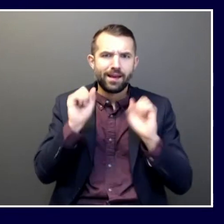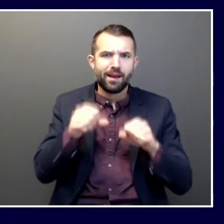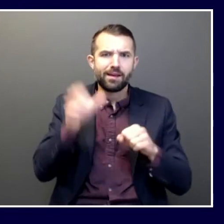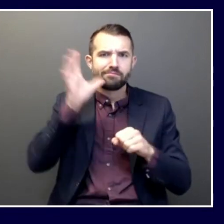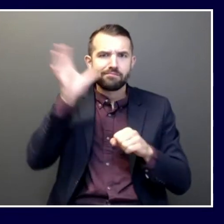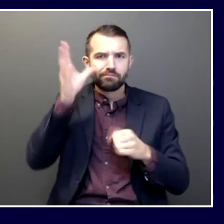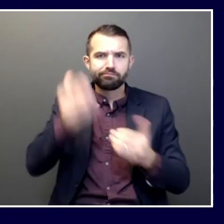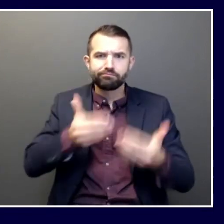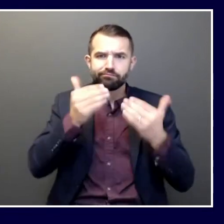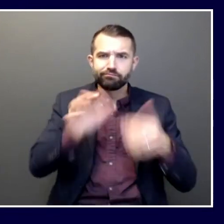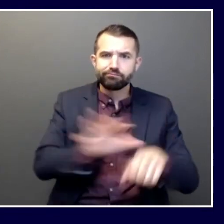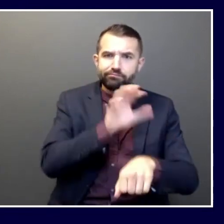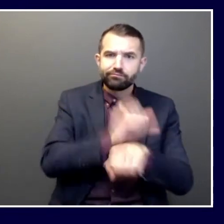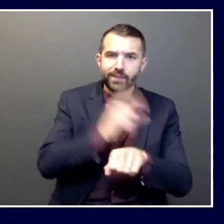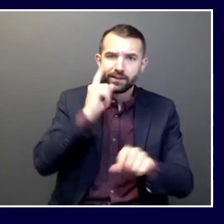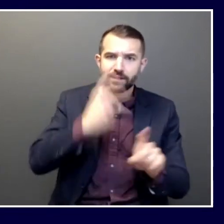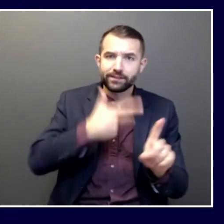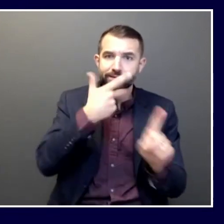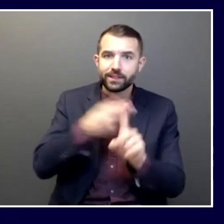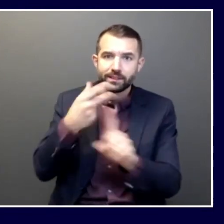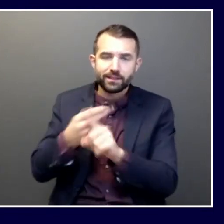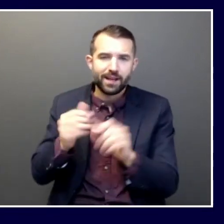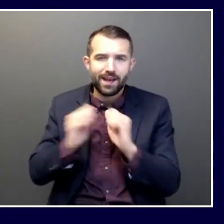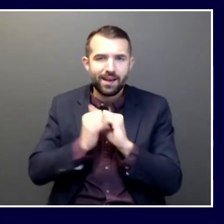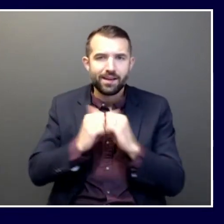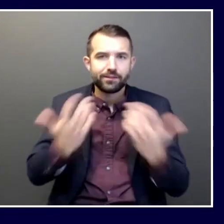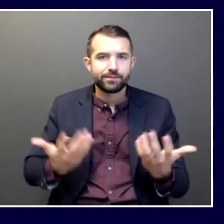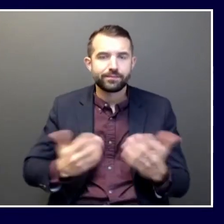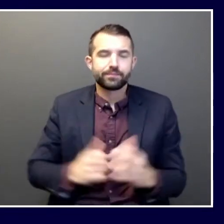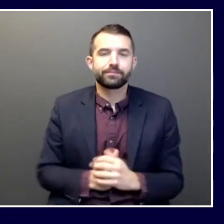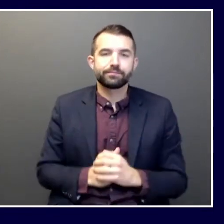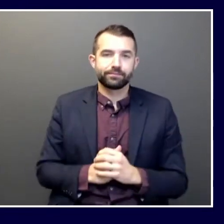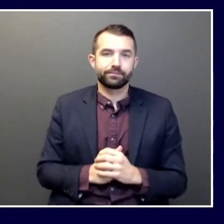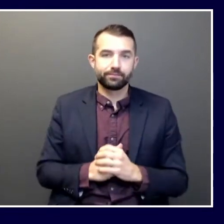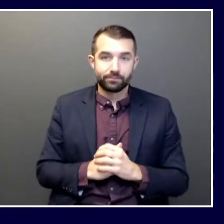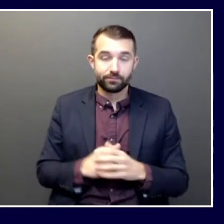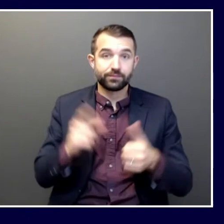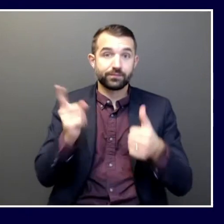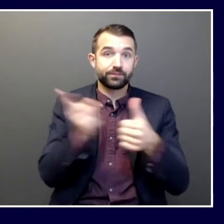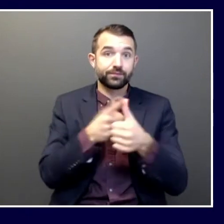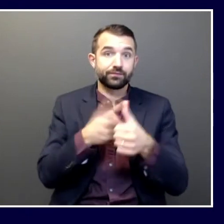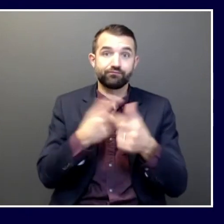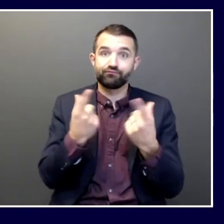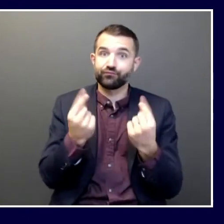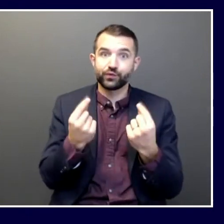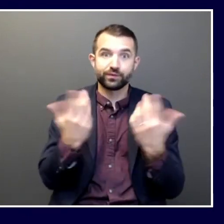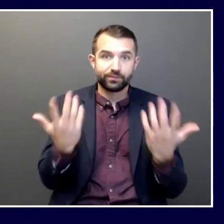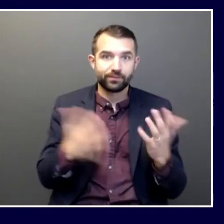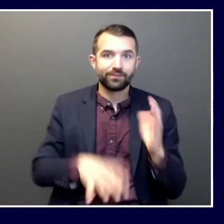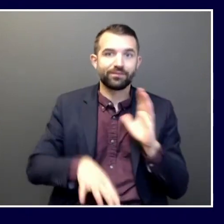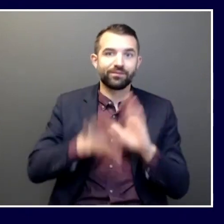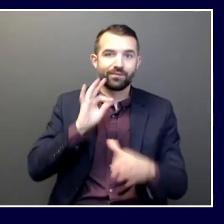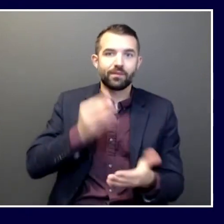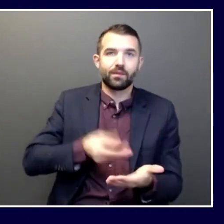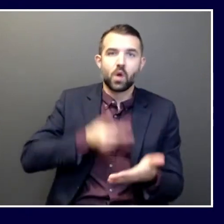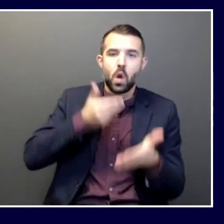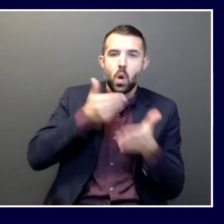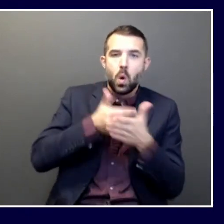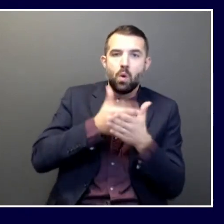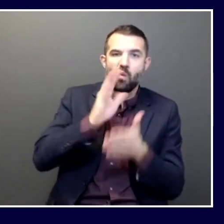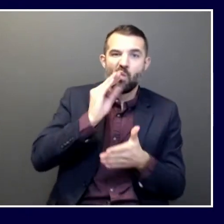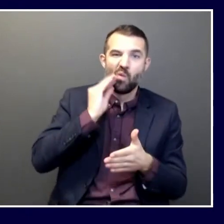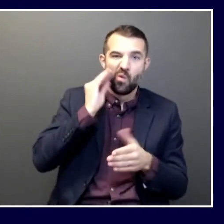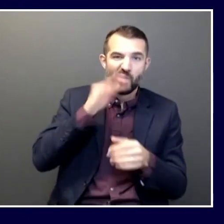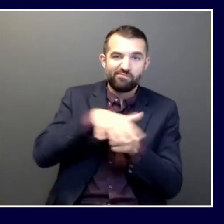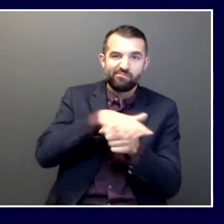your child to be vaccinated? And the first thing to do is to find a location that's offering the